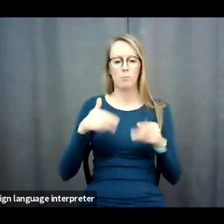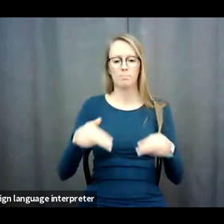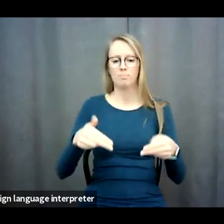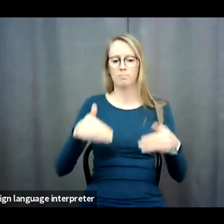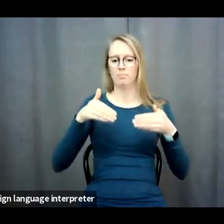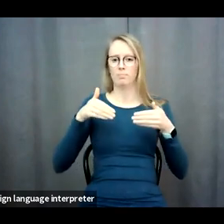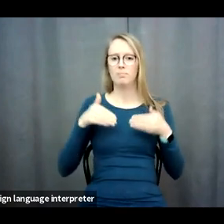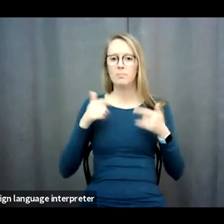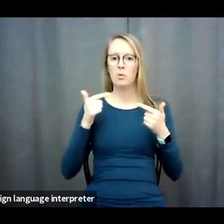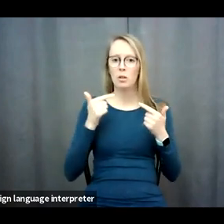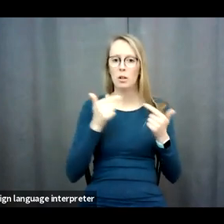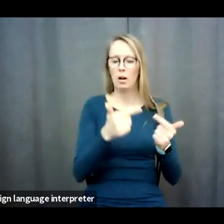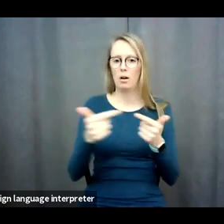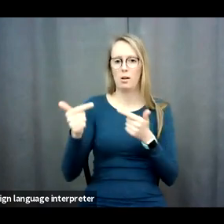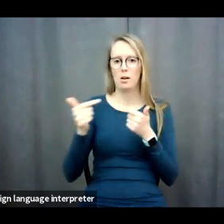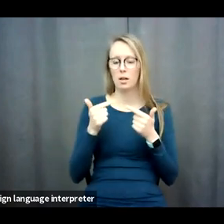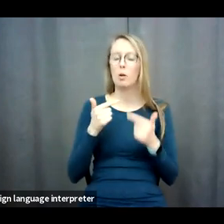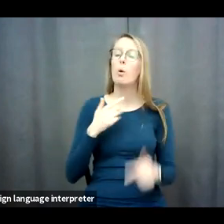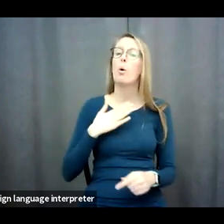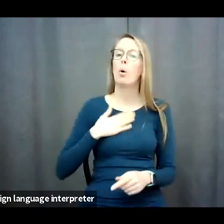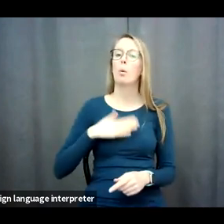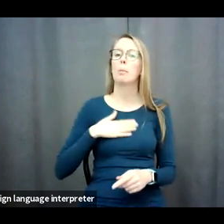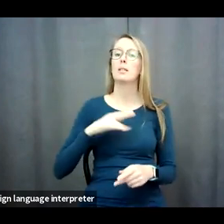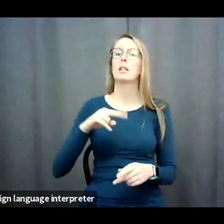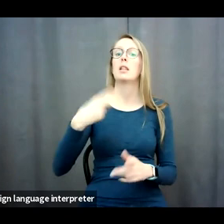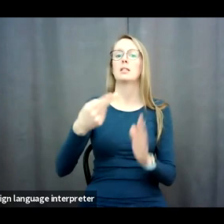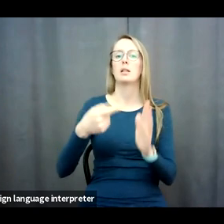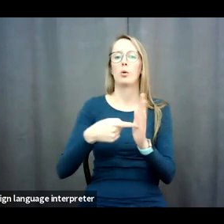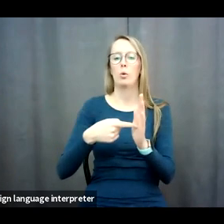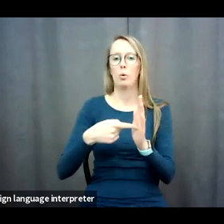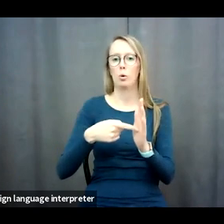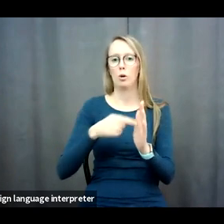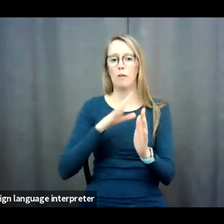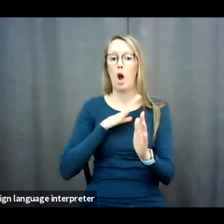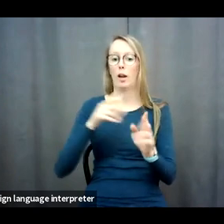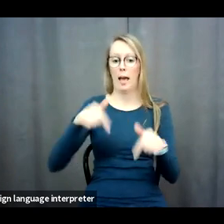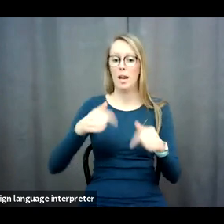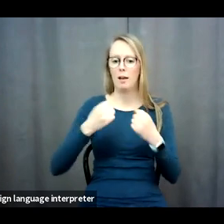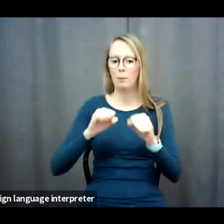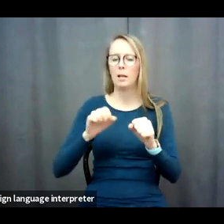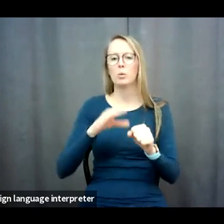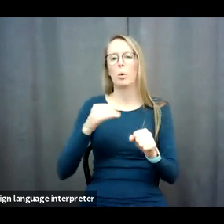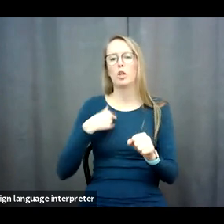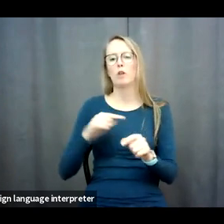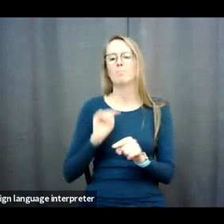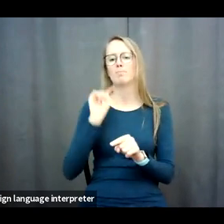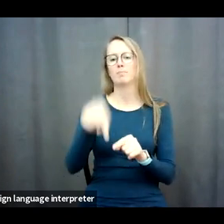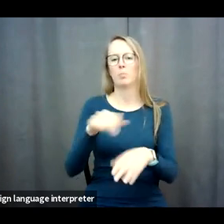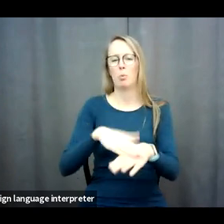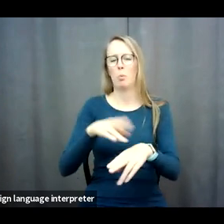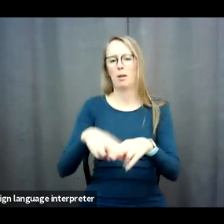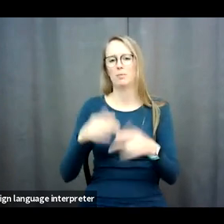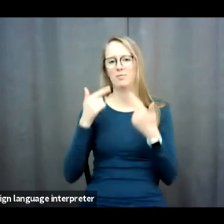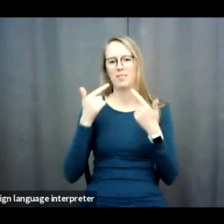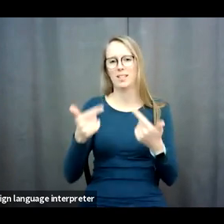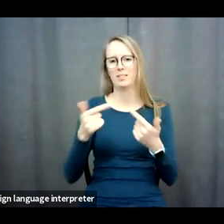and thank you all very much. And hopefully the next time we get to do this event, I'm able to be with you in person. Thank